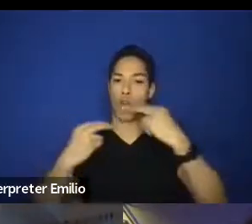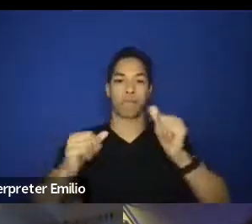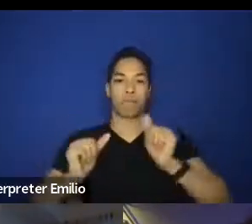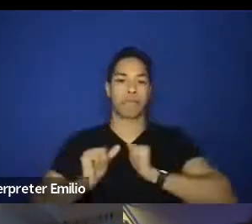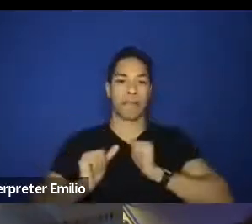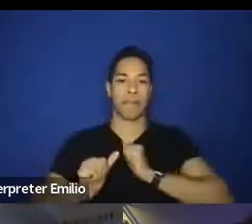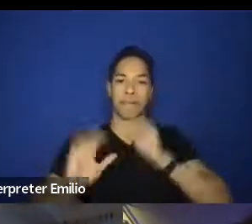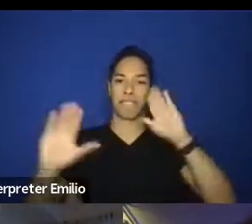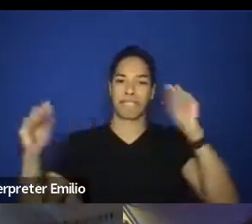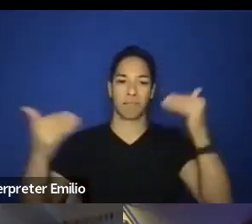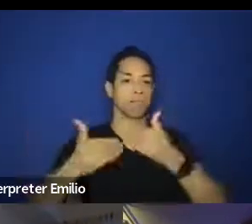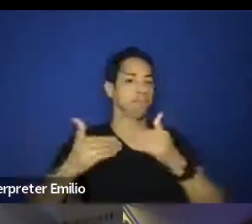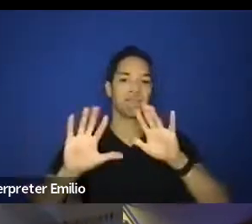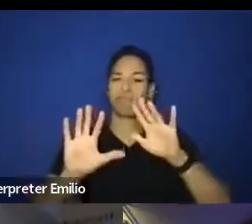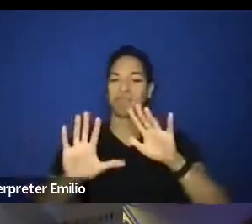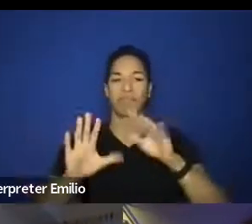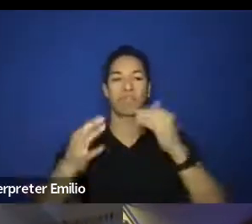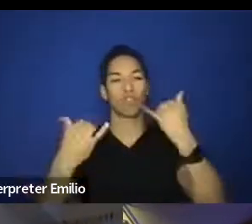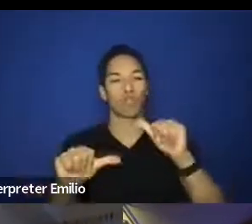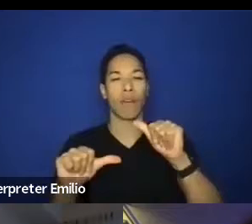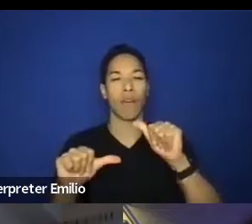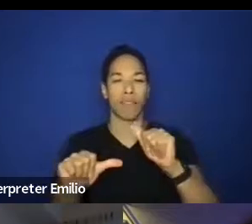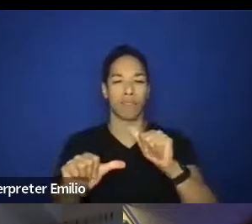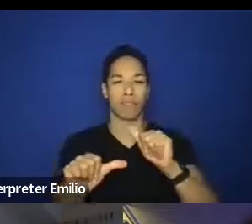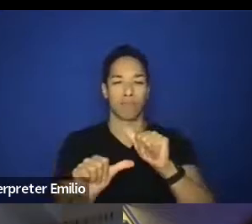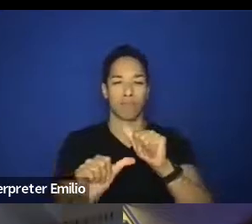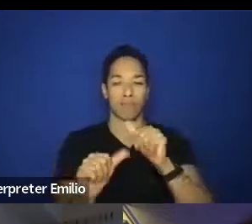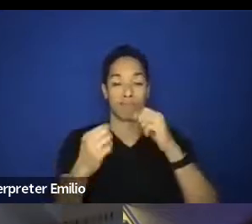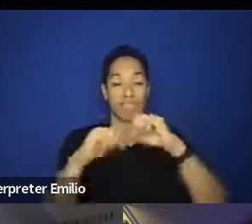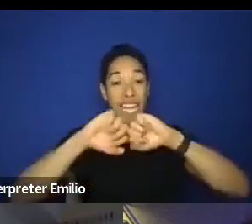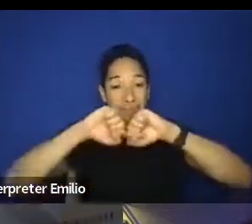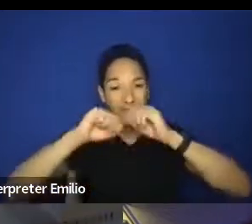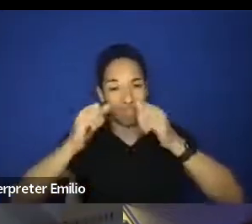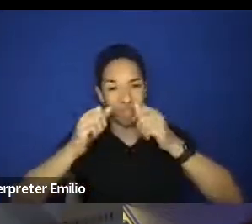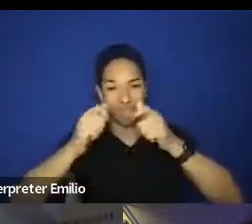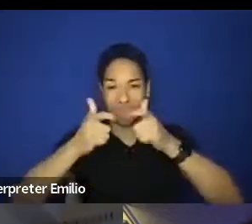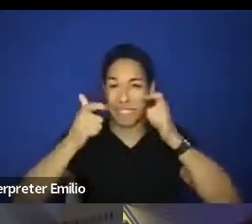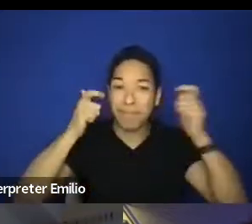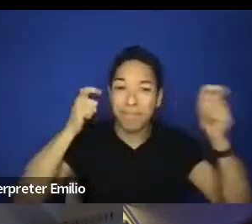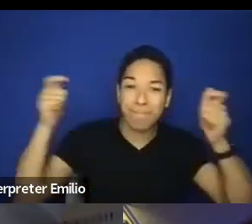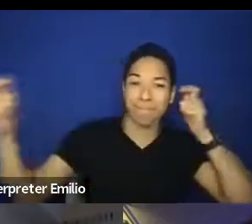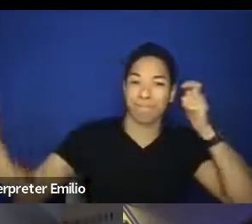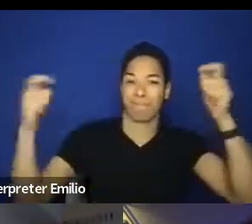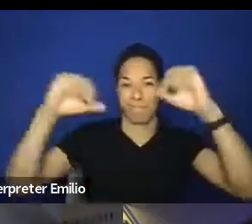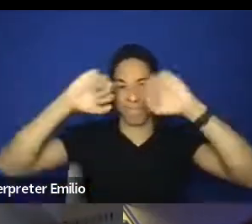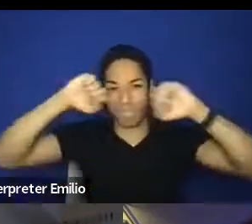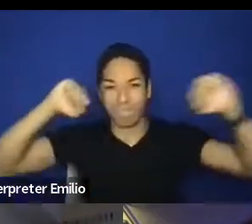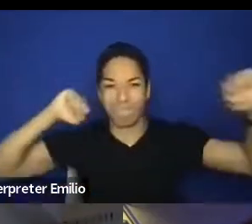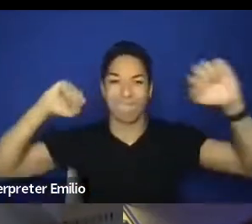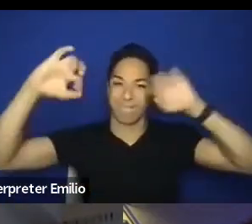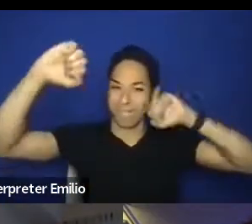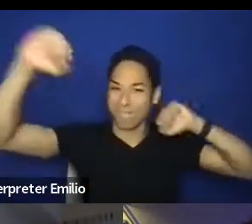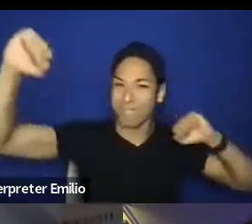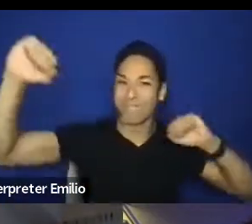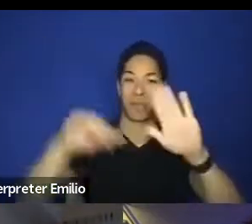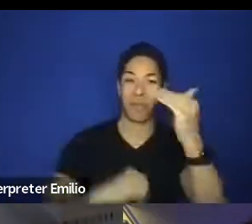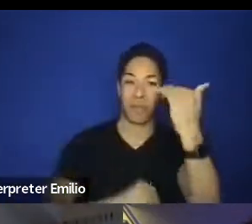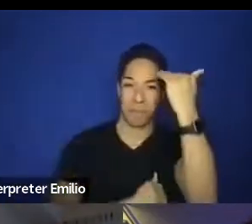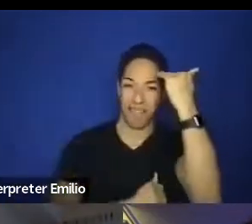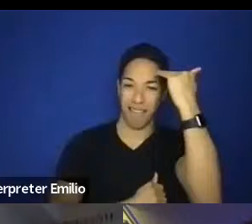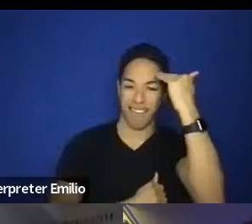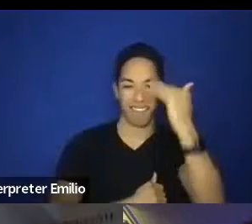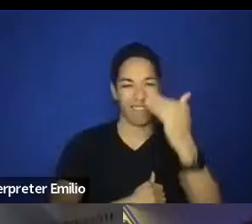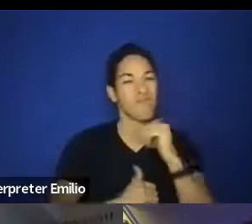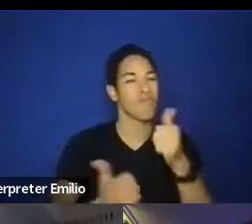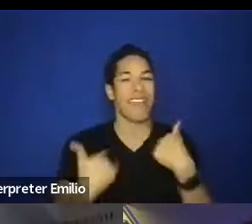of what it is we've always known and expanding our minds to something. There's so much more. There's so